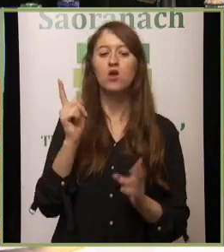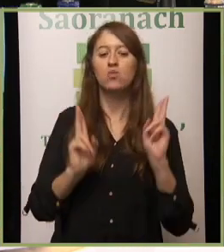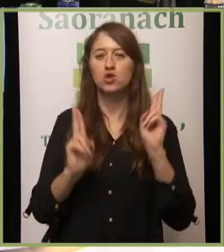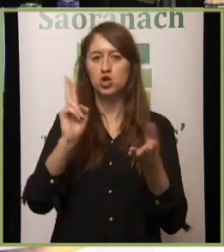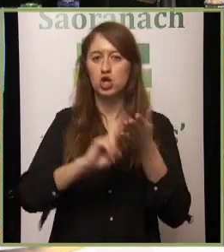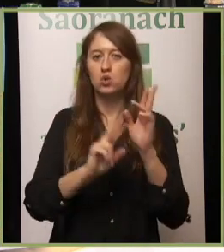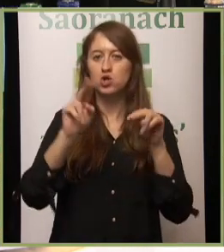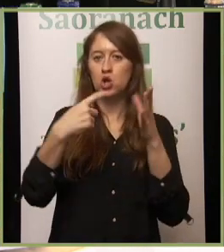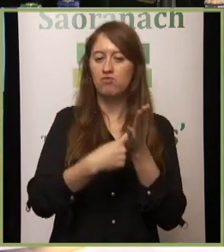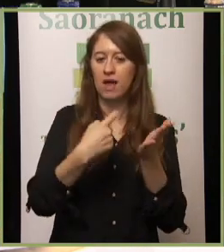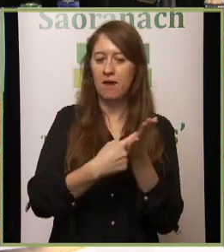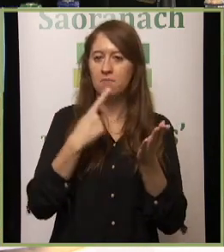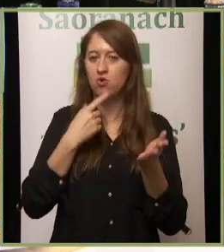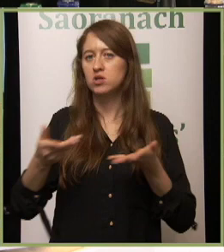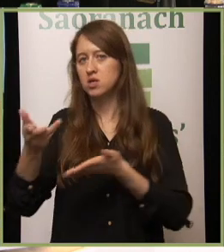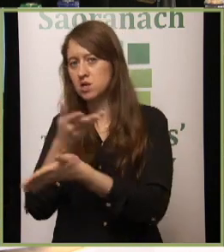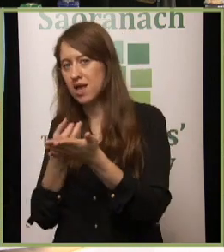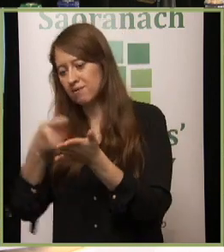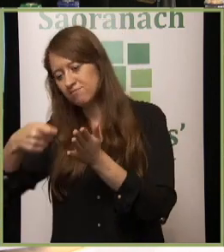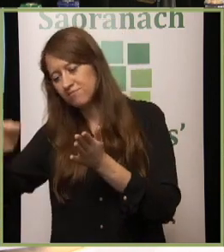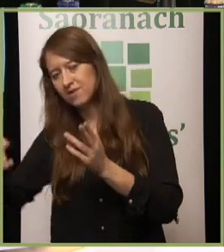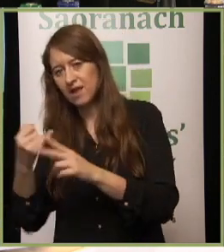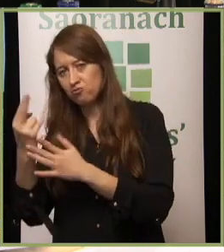recommendation, but talk around it in the report